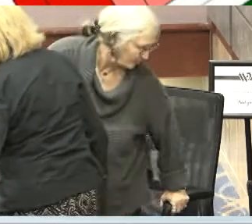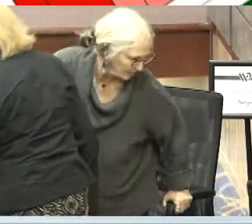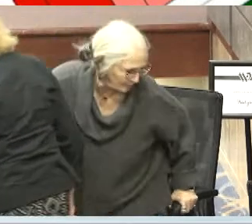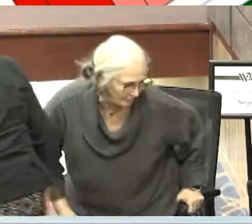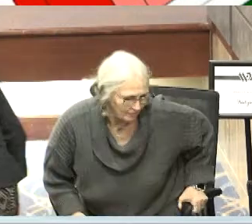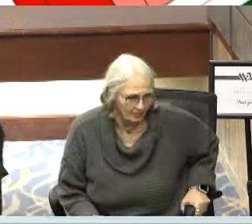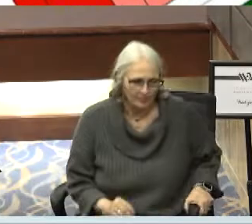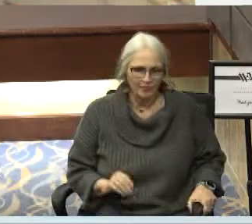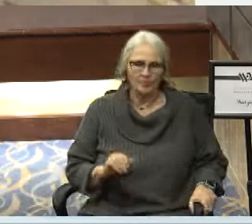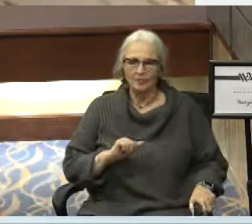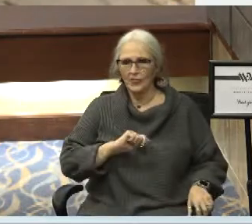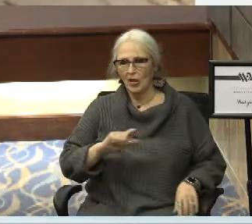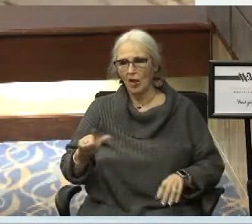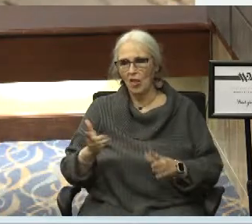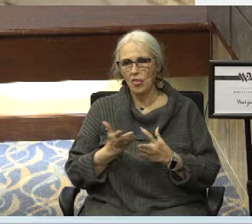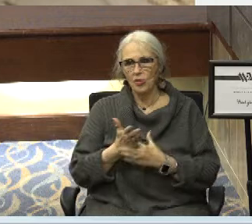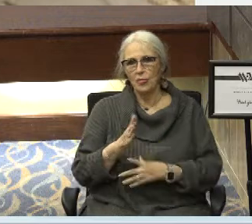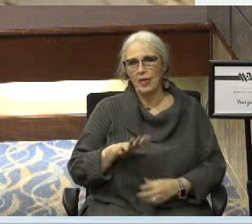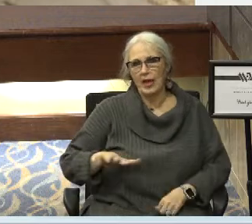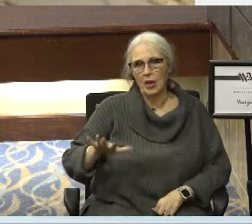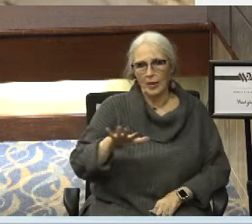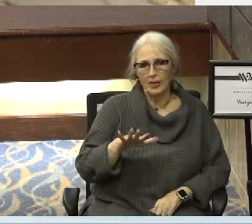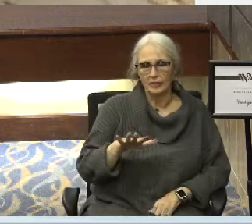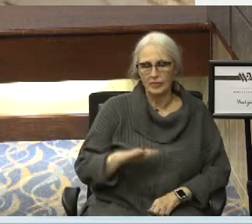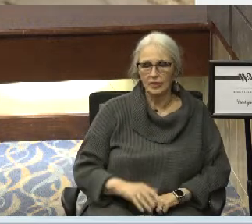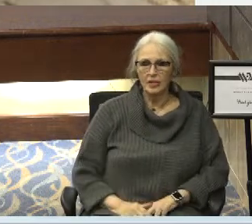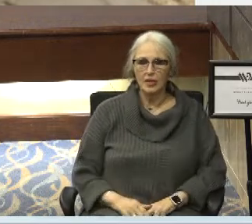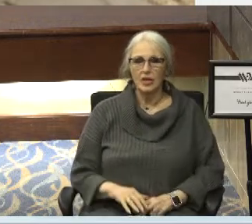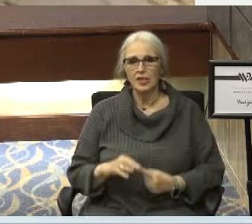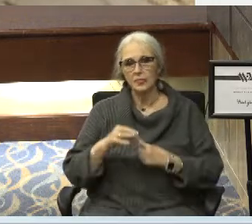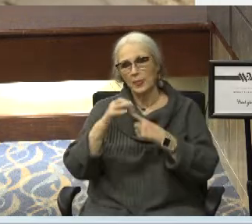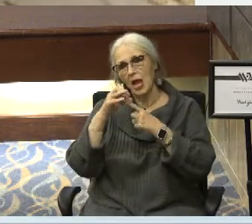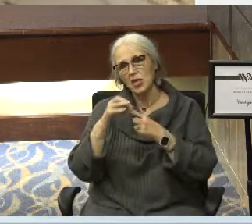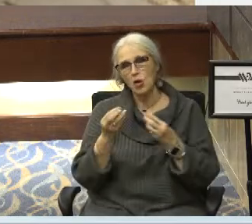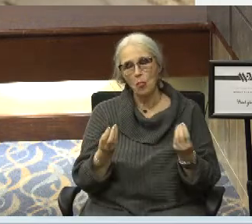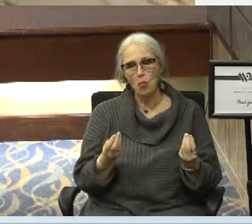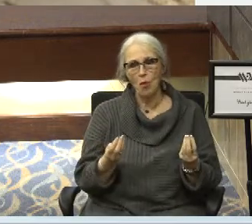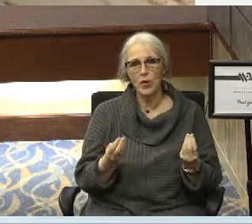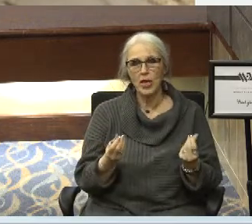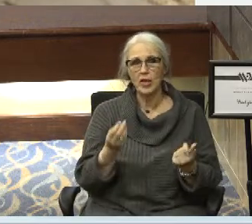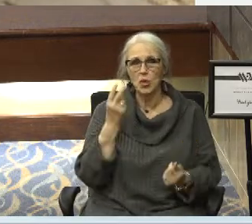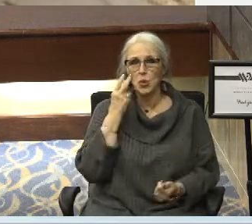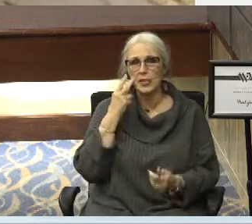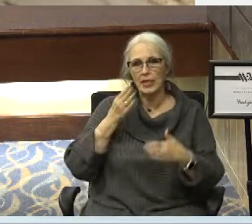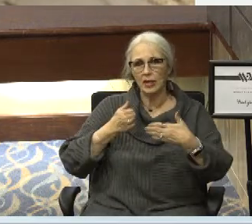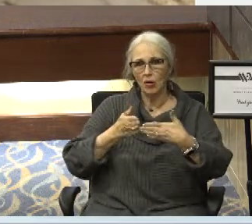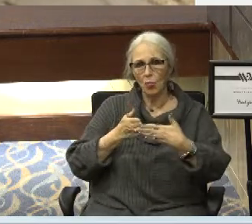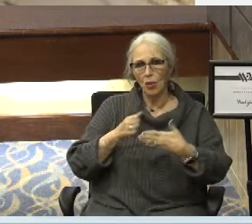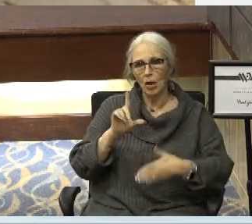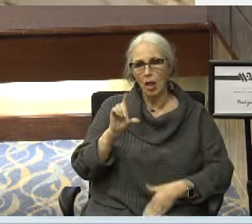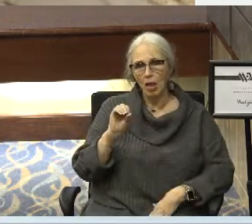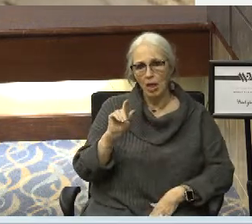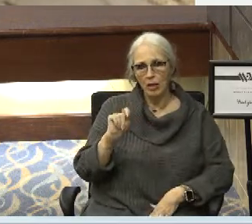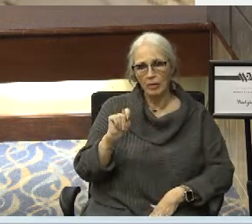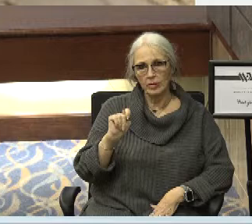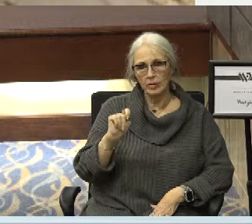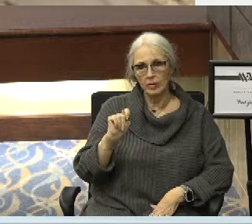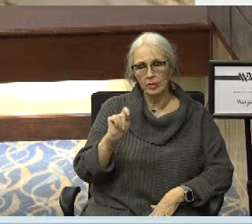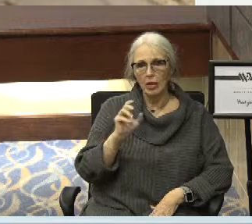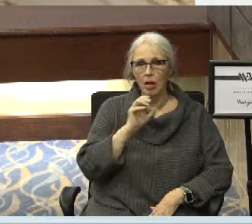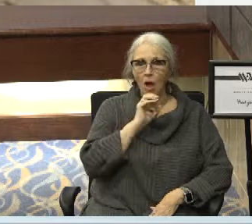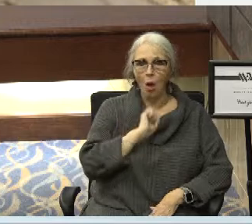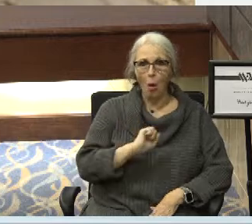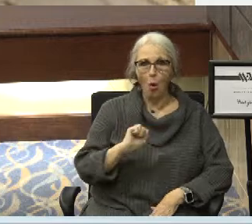that area. This is a unique property. You can see this is the corner lot here. It's an